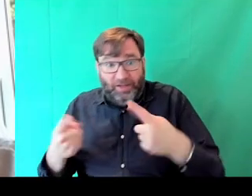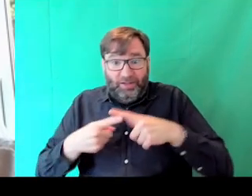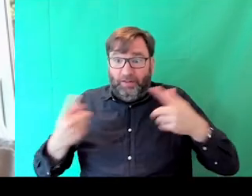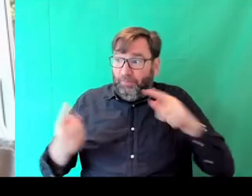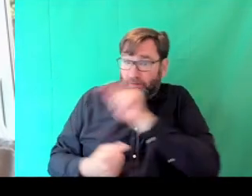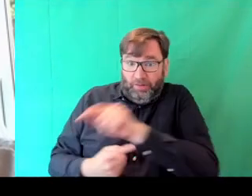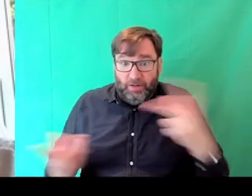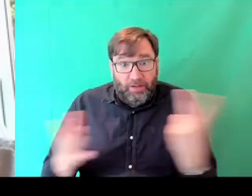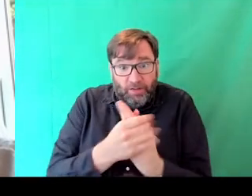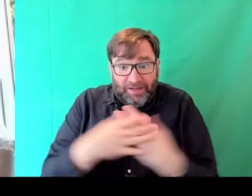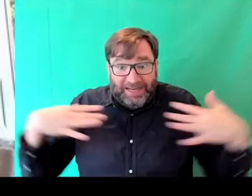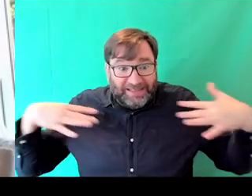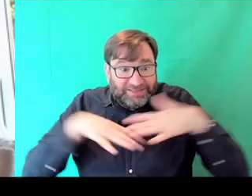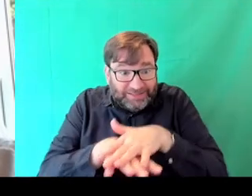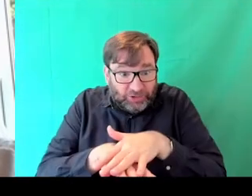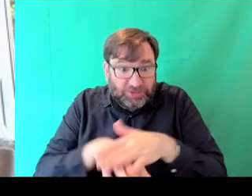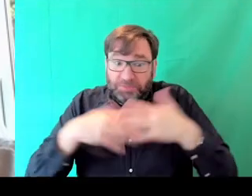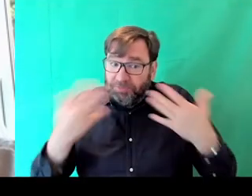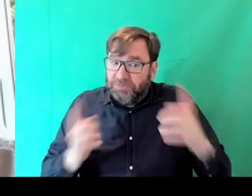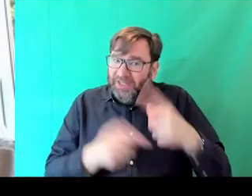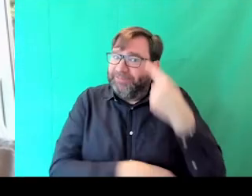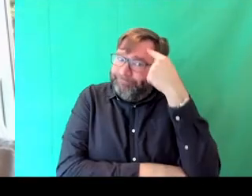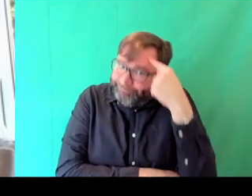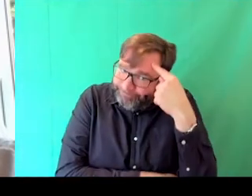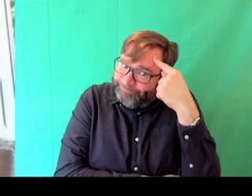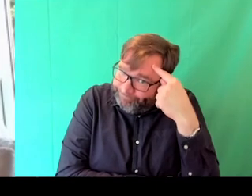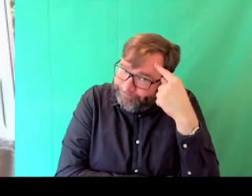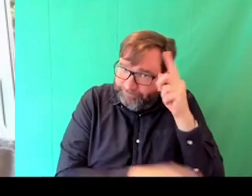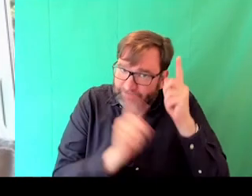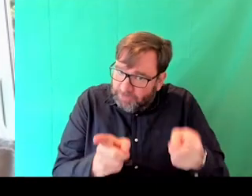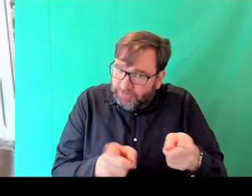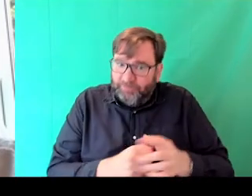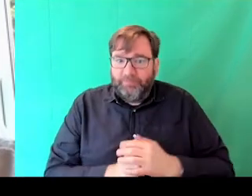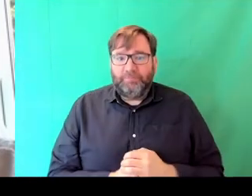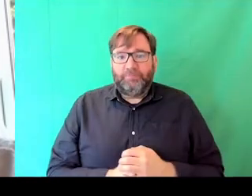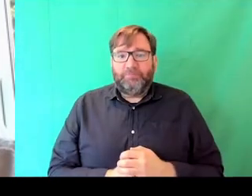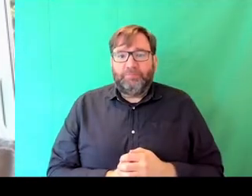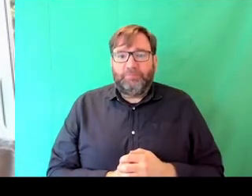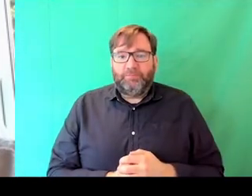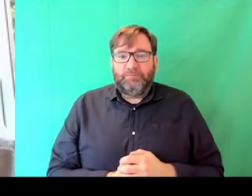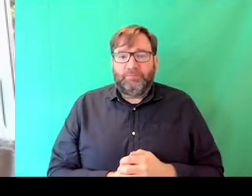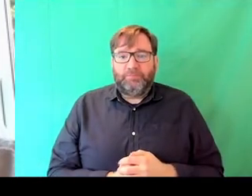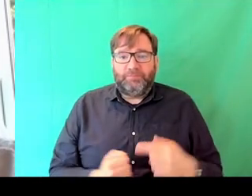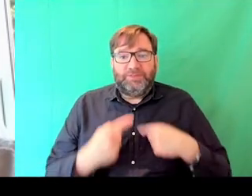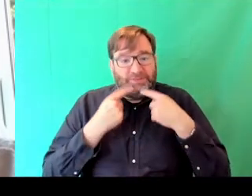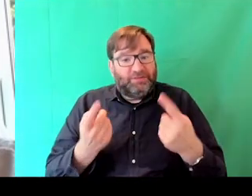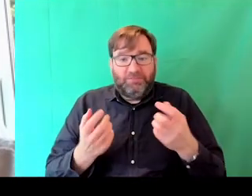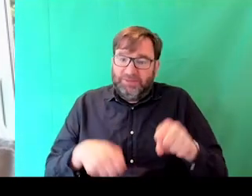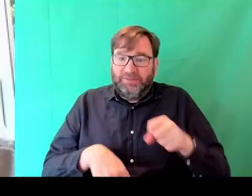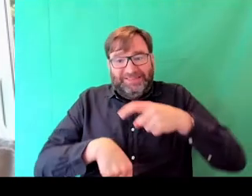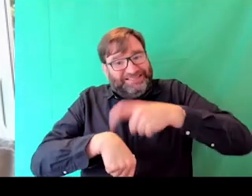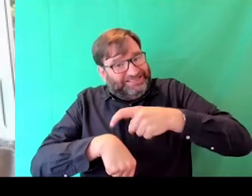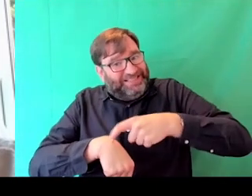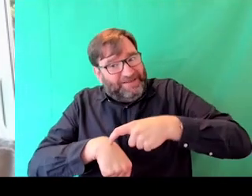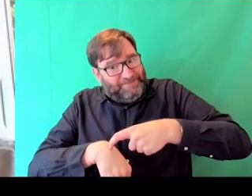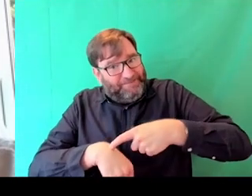ask the questions, you know, what do we need to change and why not change, right? I think those are some of the questions